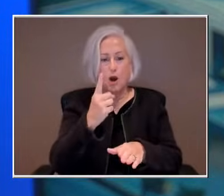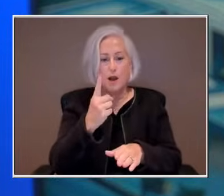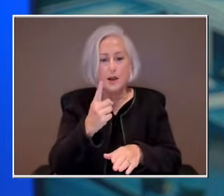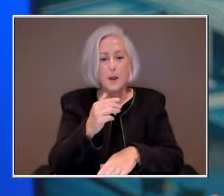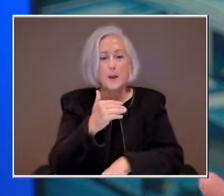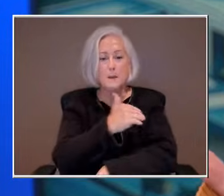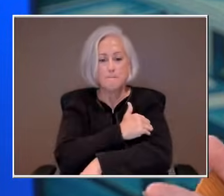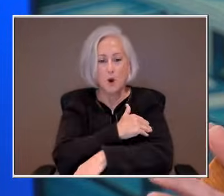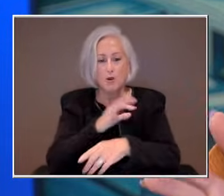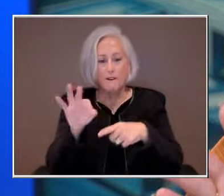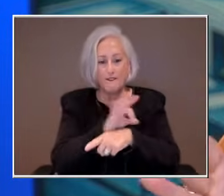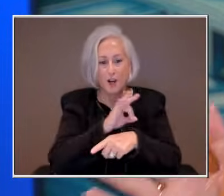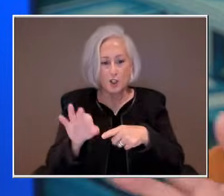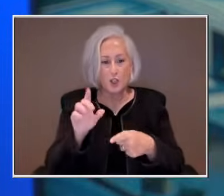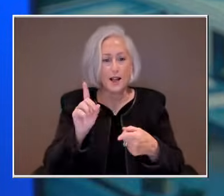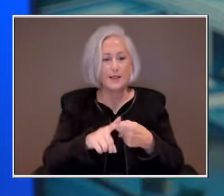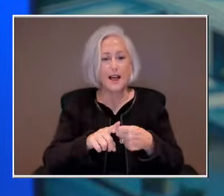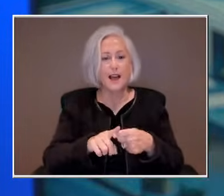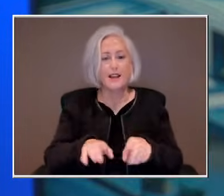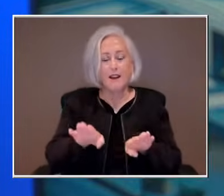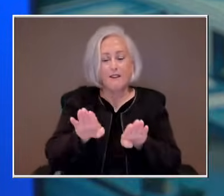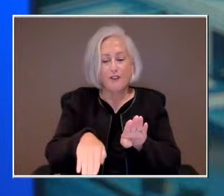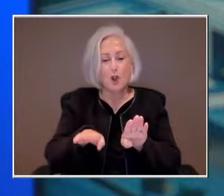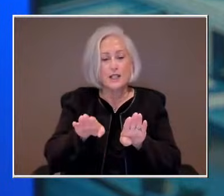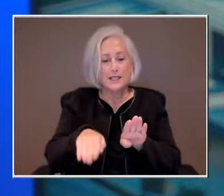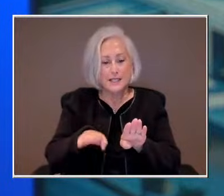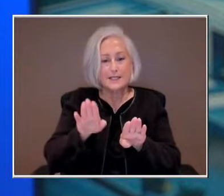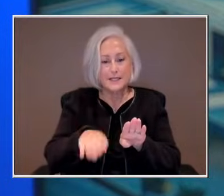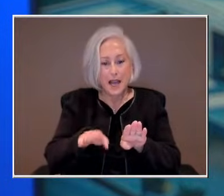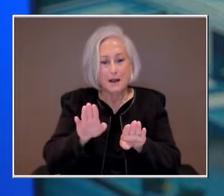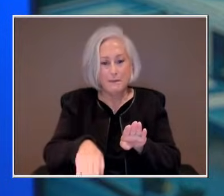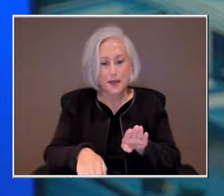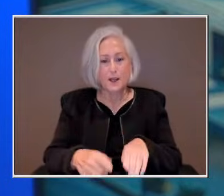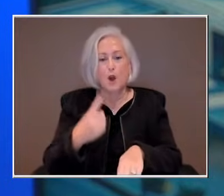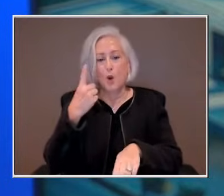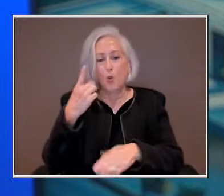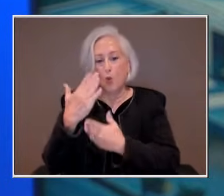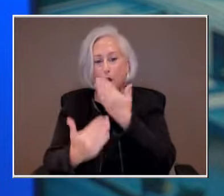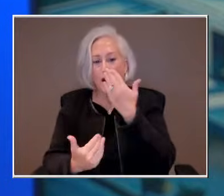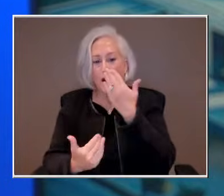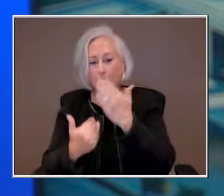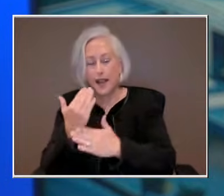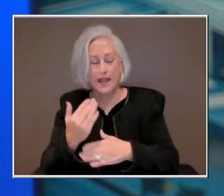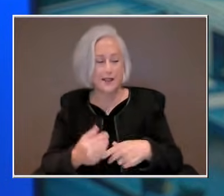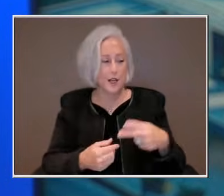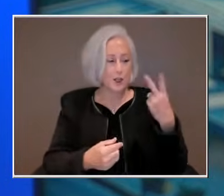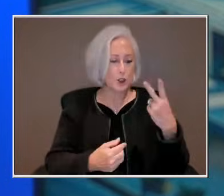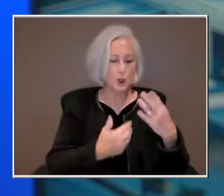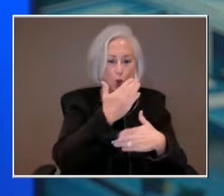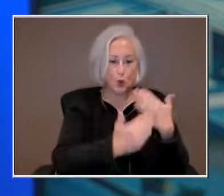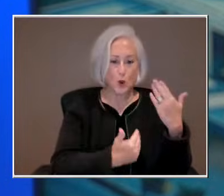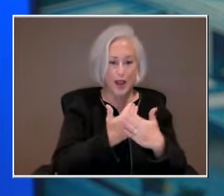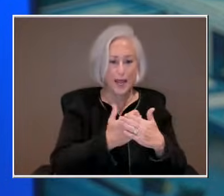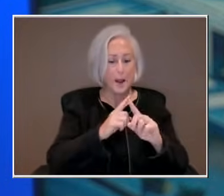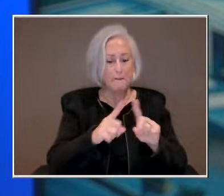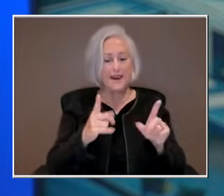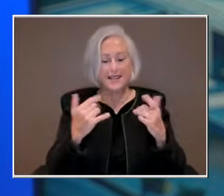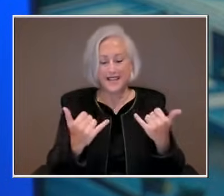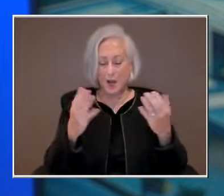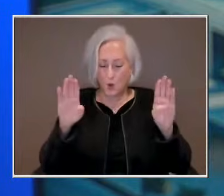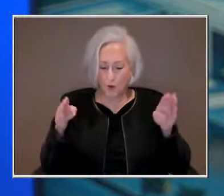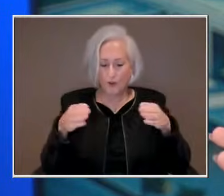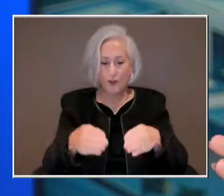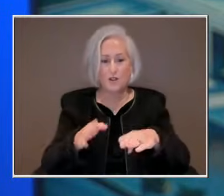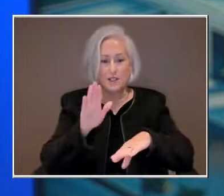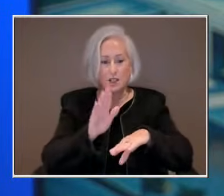foot tapping, there's one-handed, two-handed, a lot of things that you could do with it therapeutically. We're just getting a baseline of how our adults with